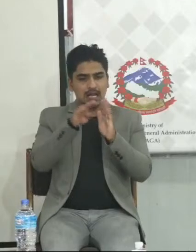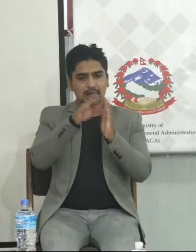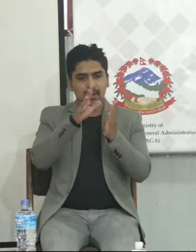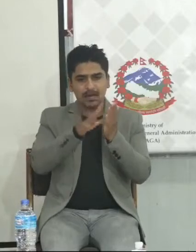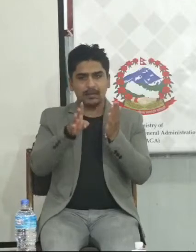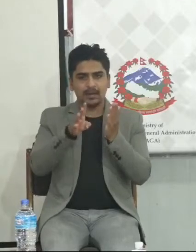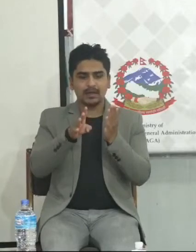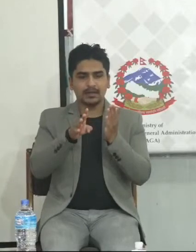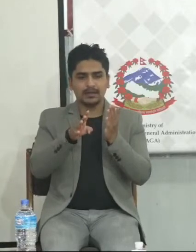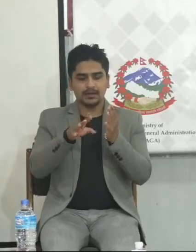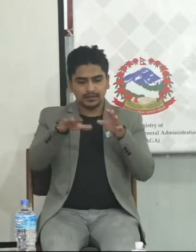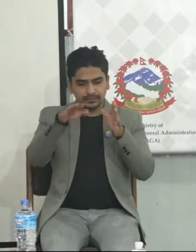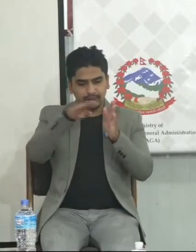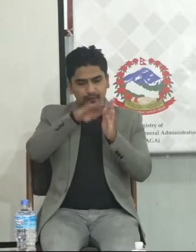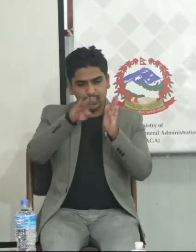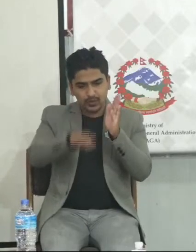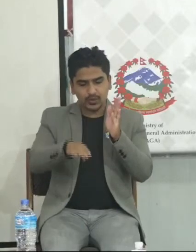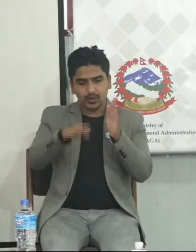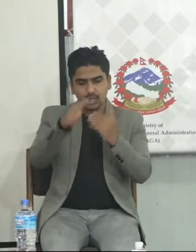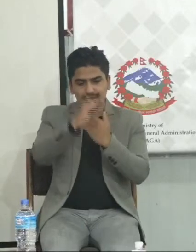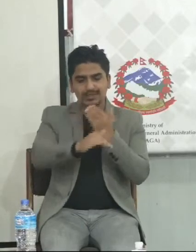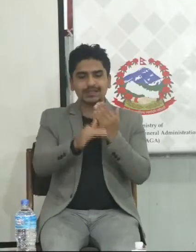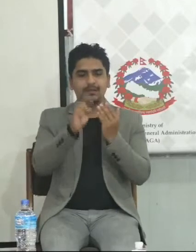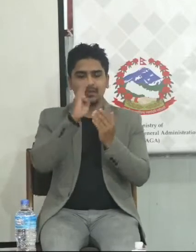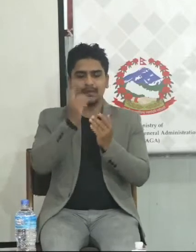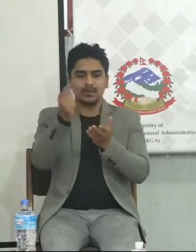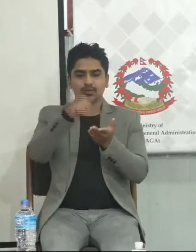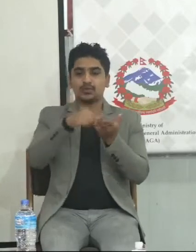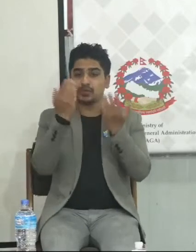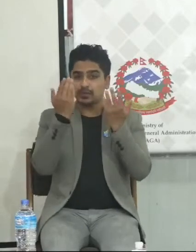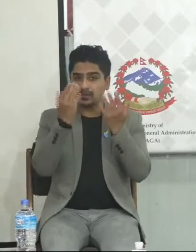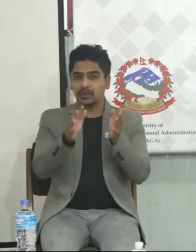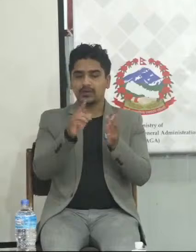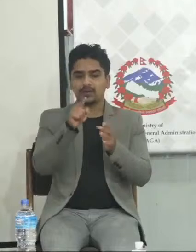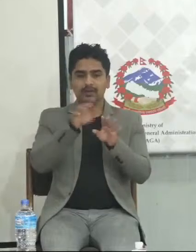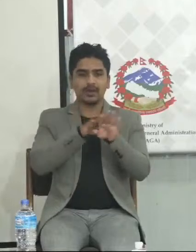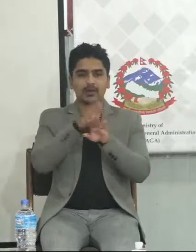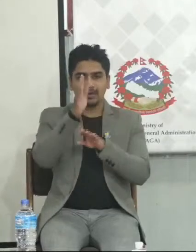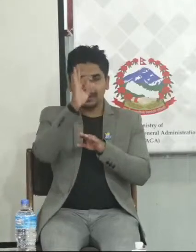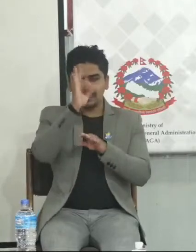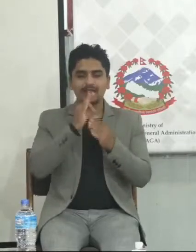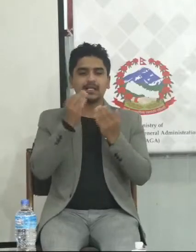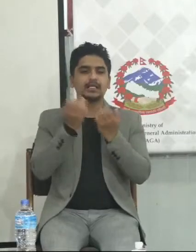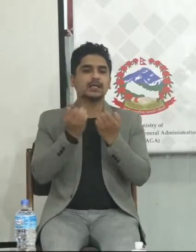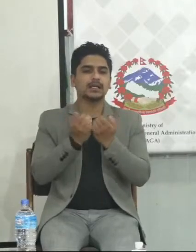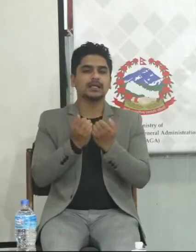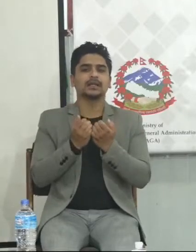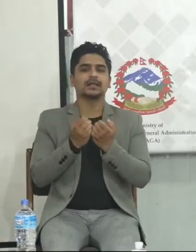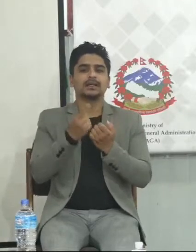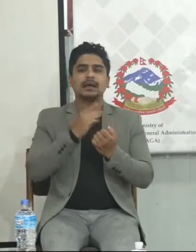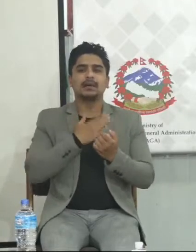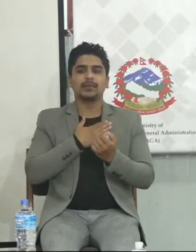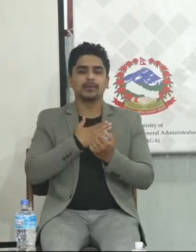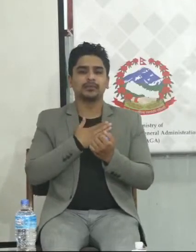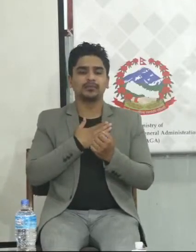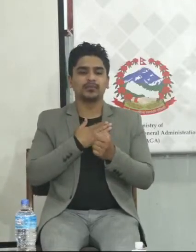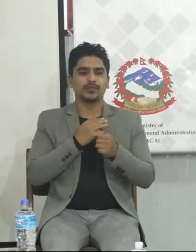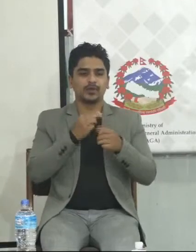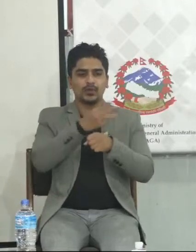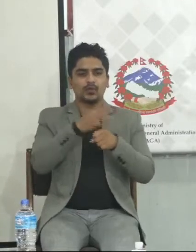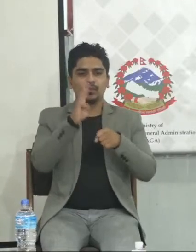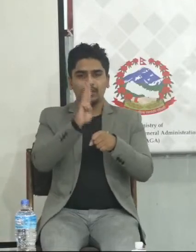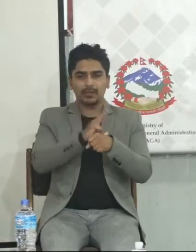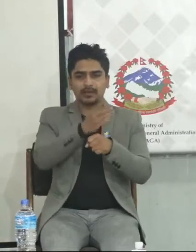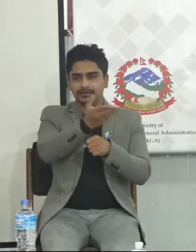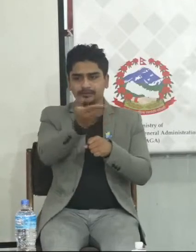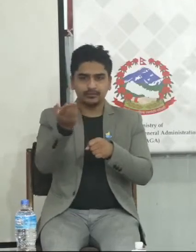grassroots, then especially you as a deputy mayor, or if you could, it's not a big amount of money, but